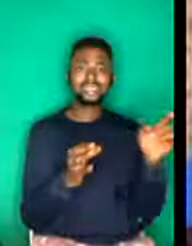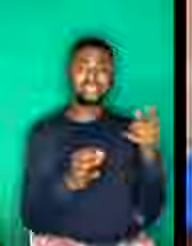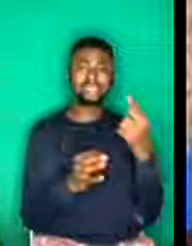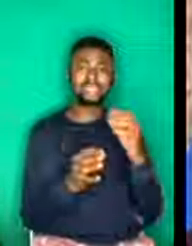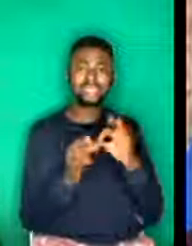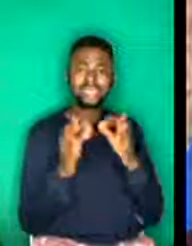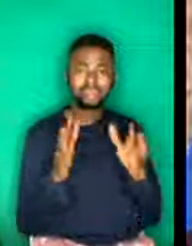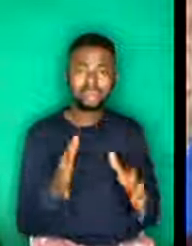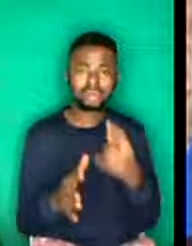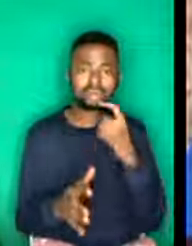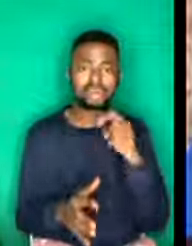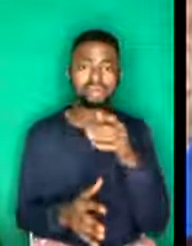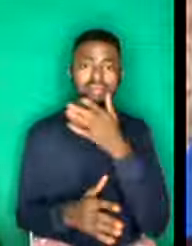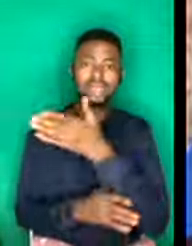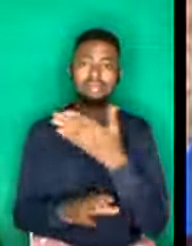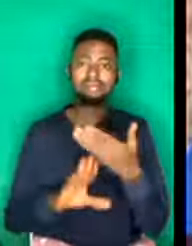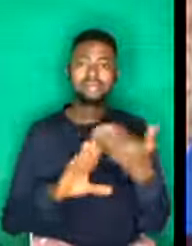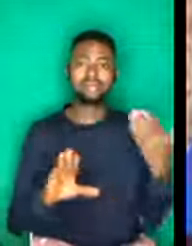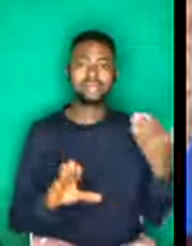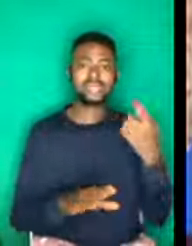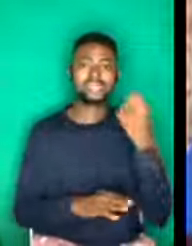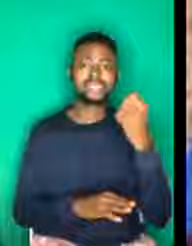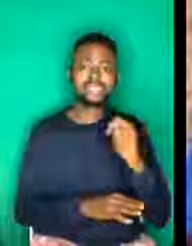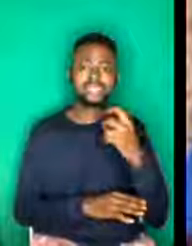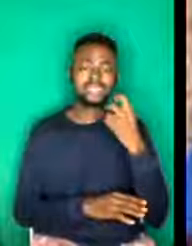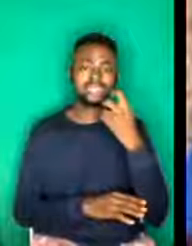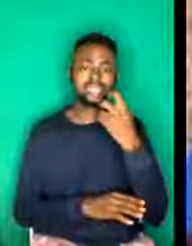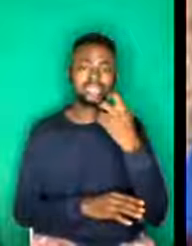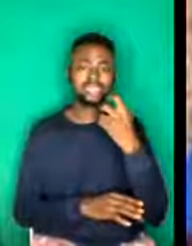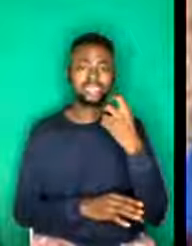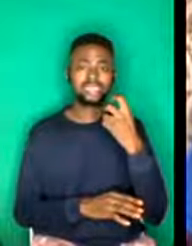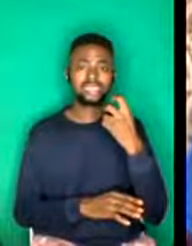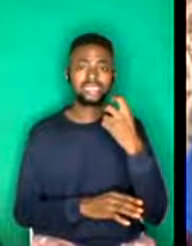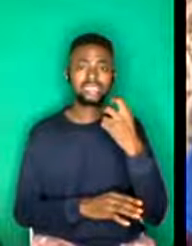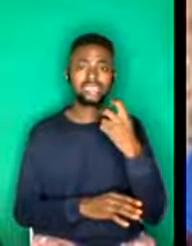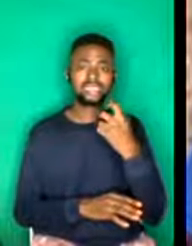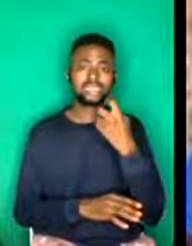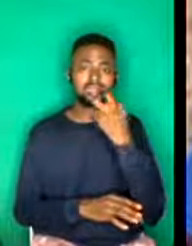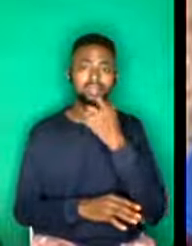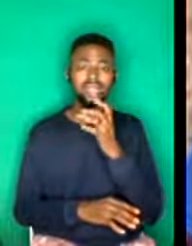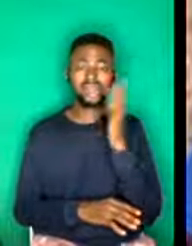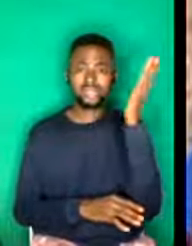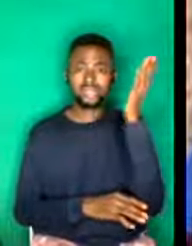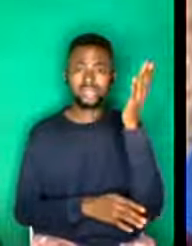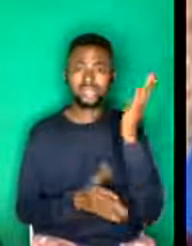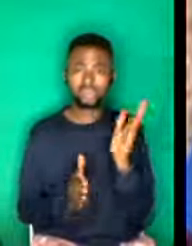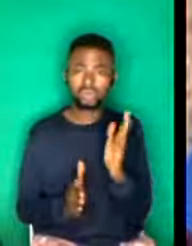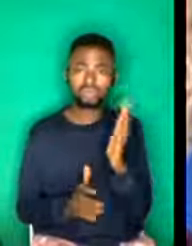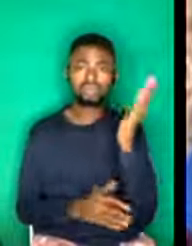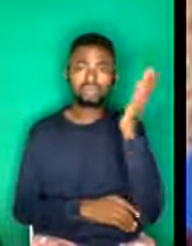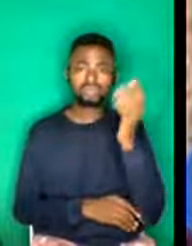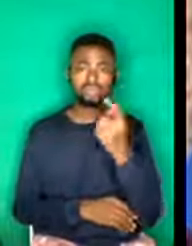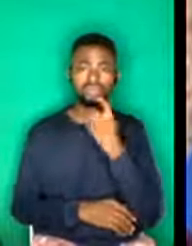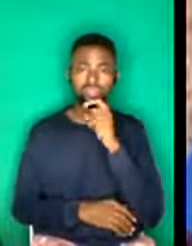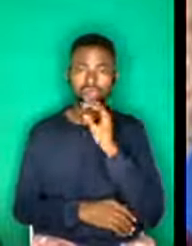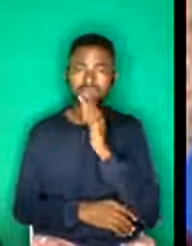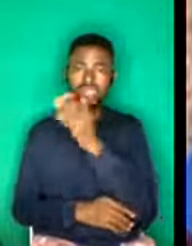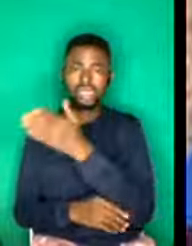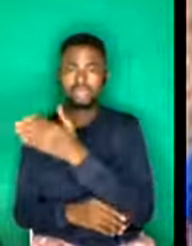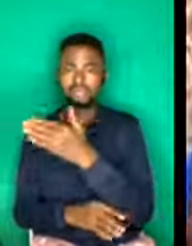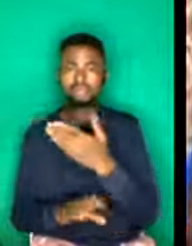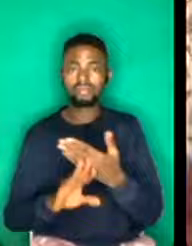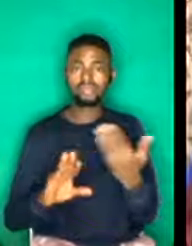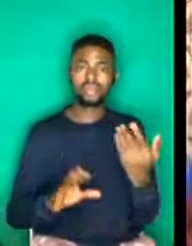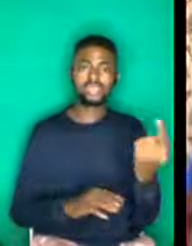that the speaker in terms of the mic will be there before someone comes to speak.